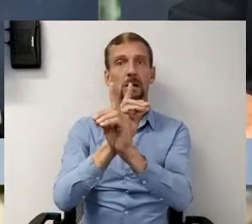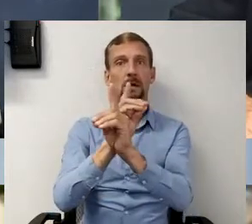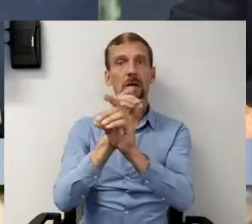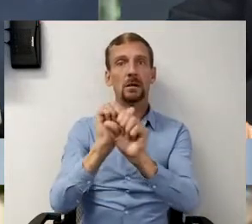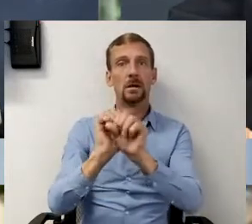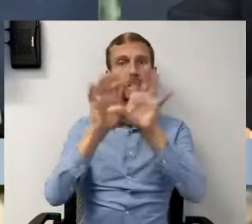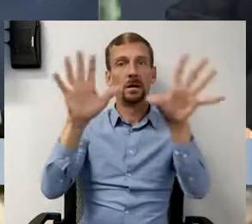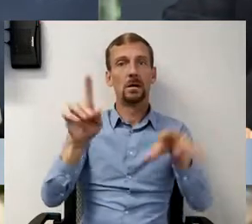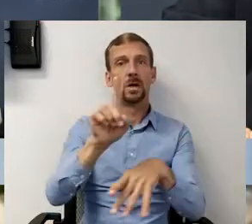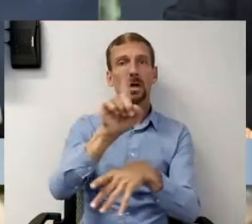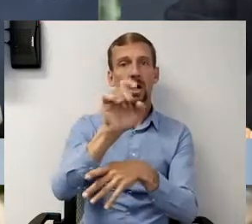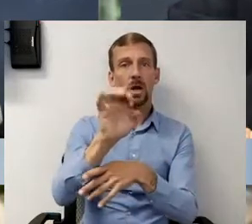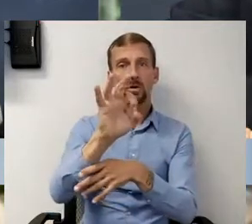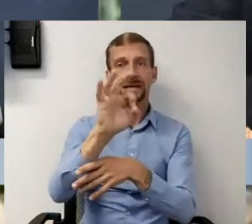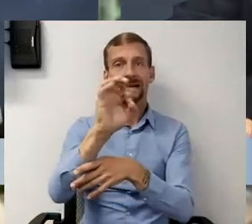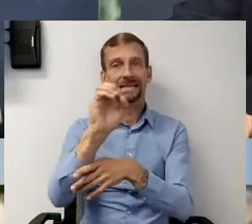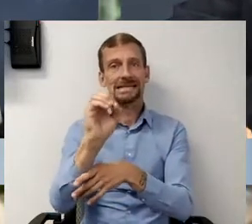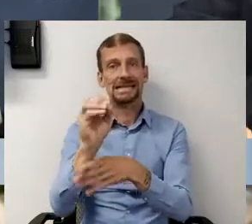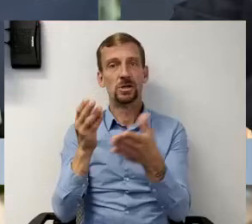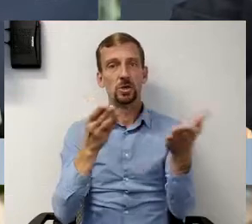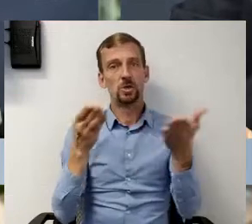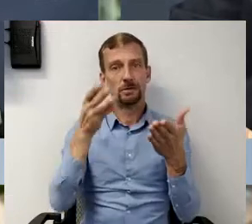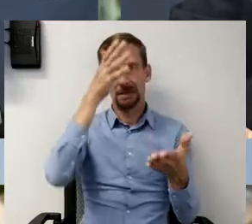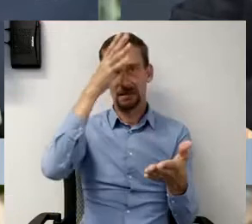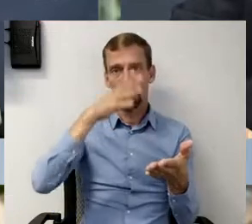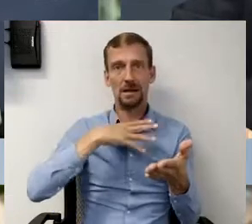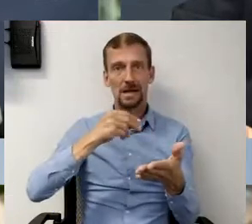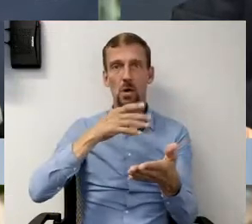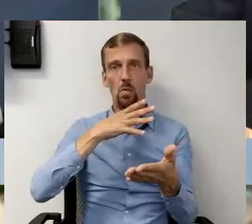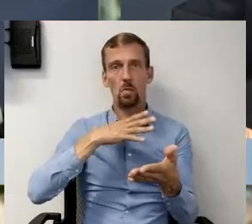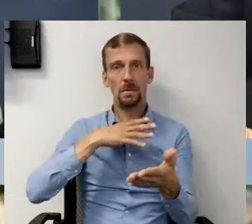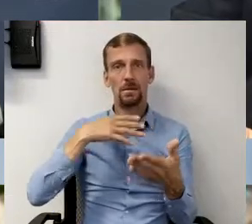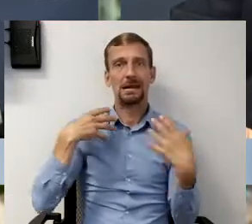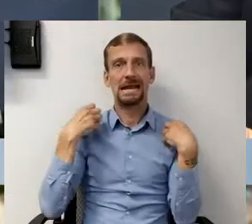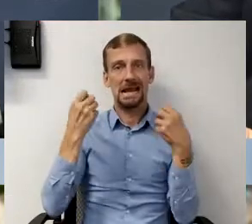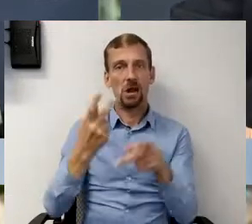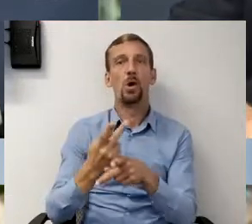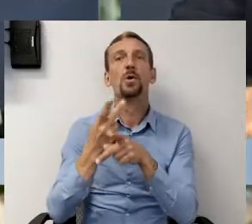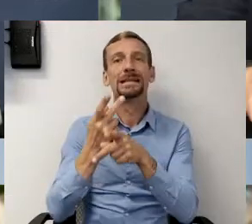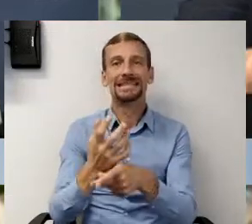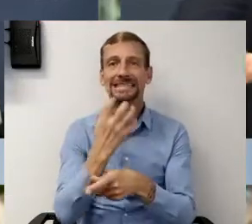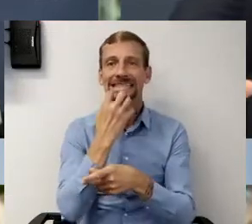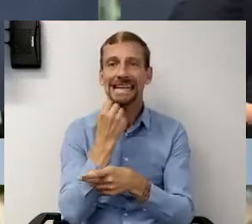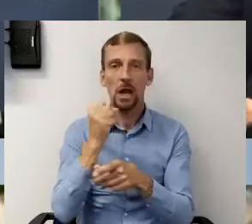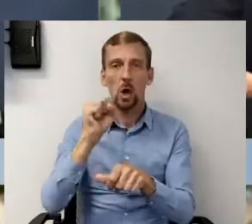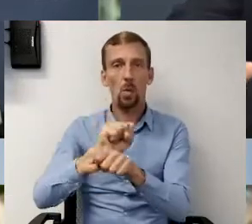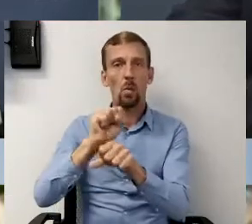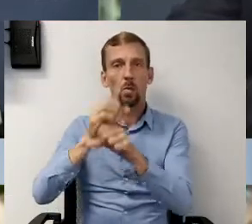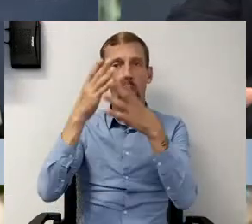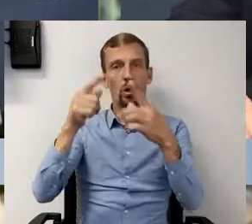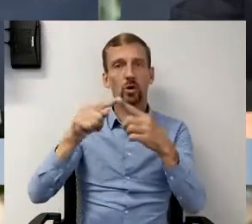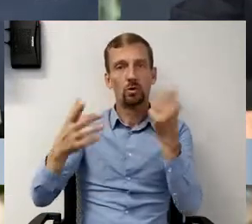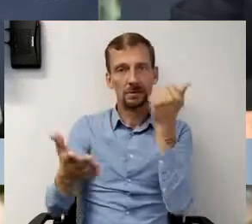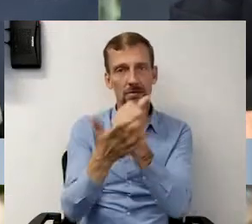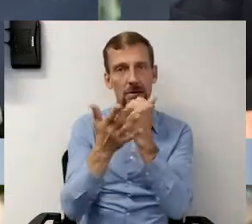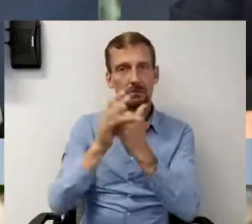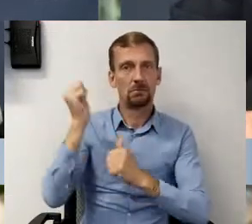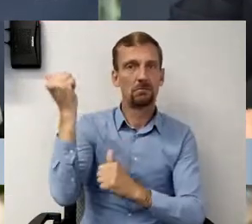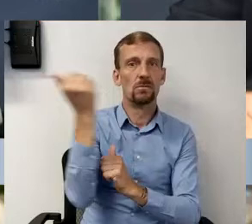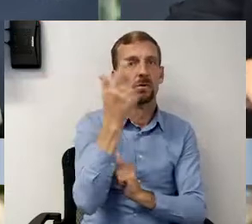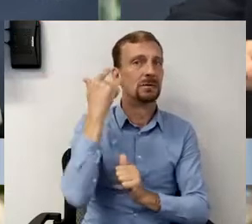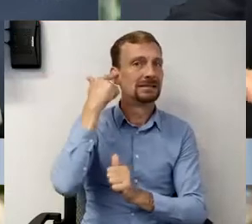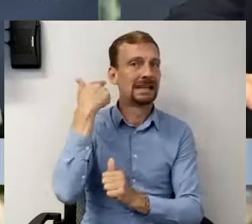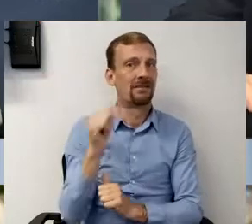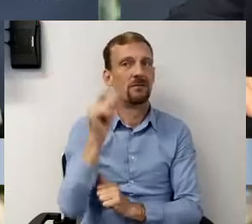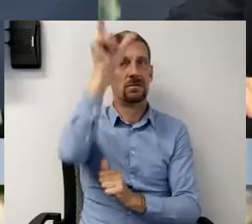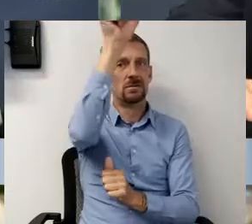deploying 190 servicemen and women, healthcare workers, to hospitals throughout California that